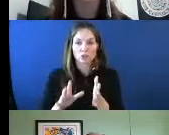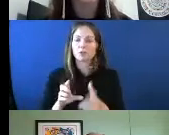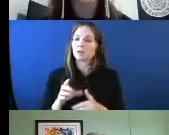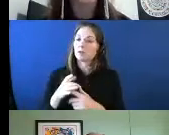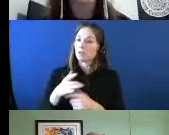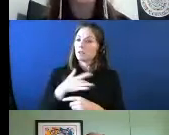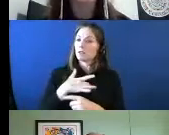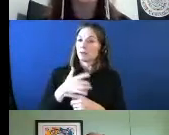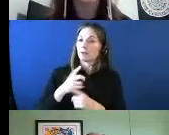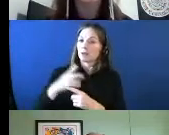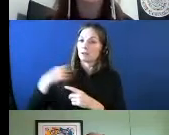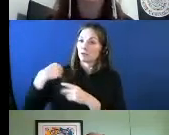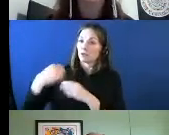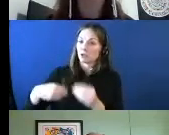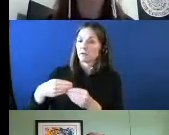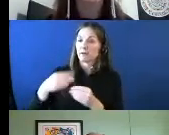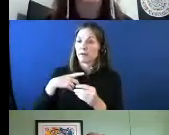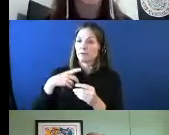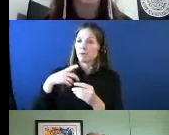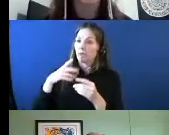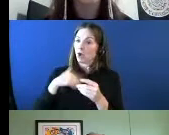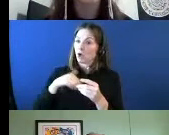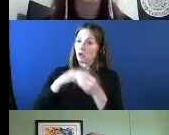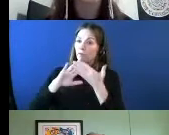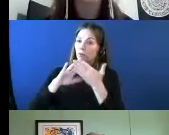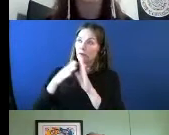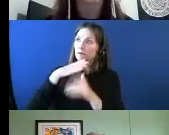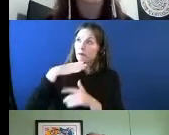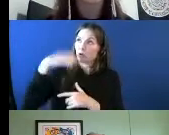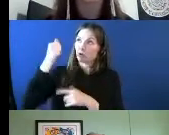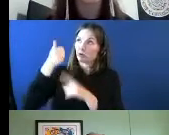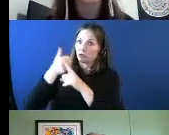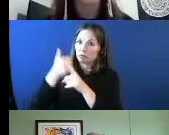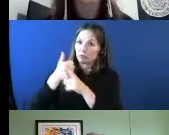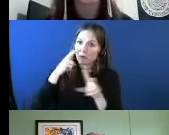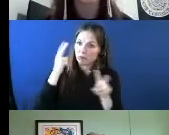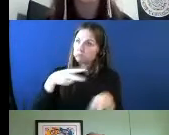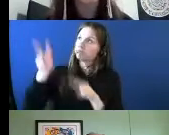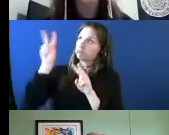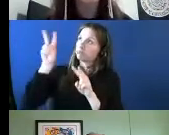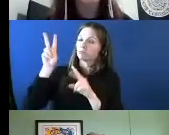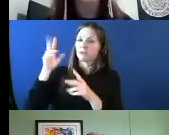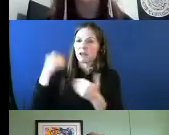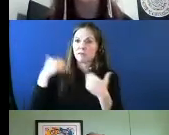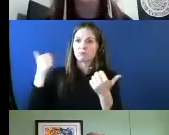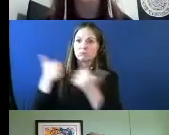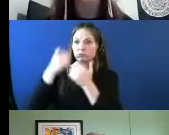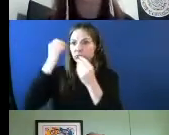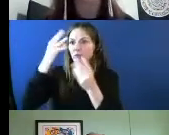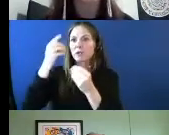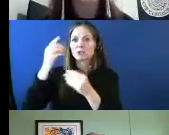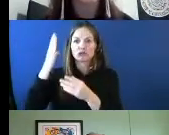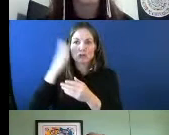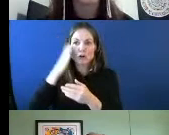guidance for in communities, right? They hold a lot of knowledge about our communities. They know how to work with people. And they should